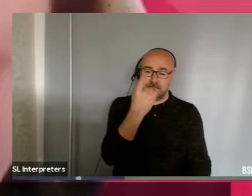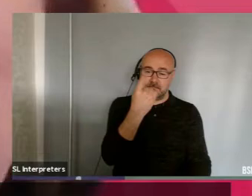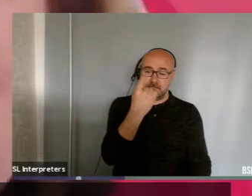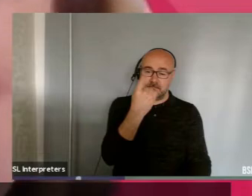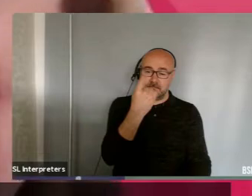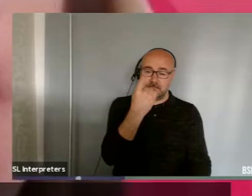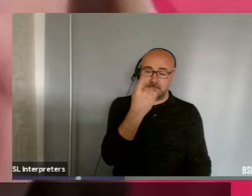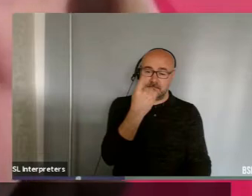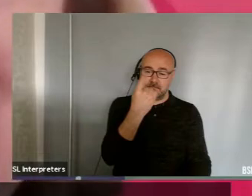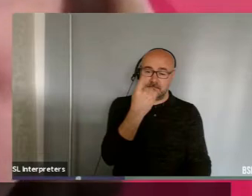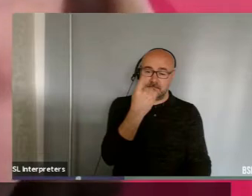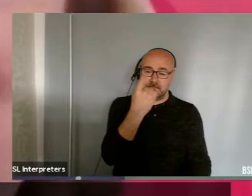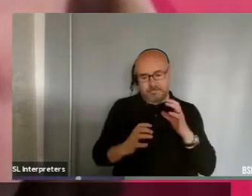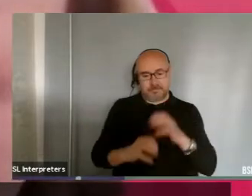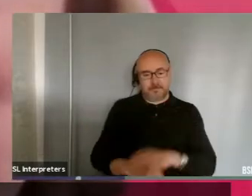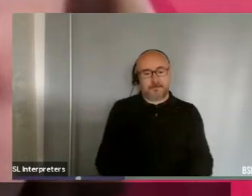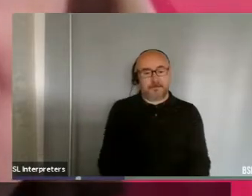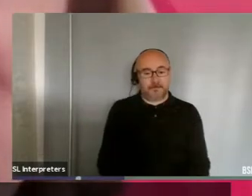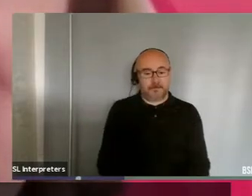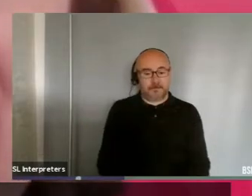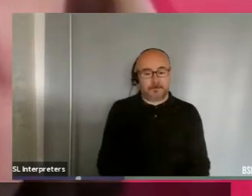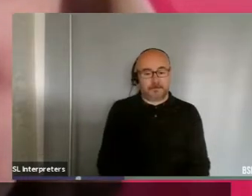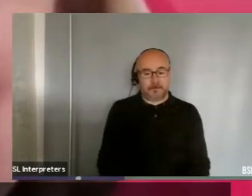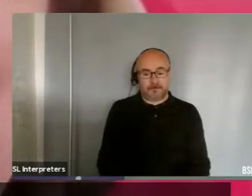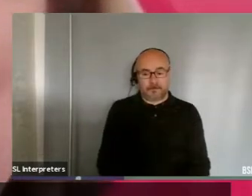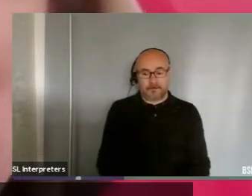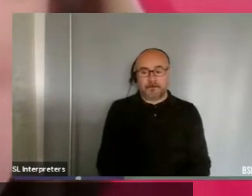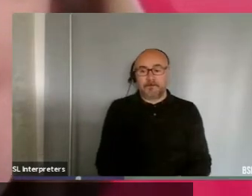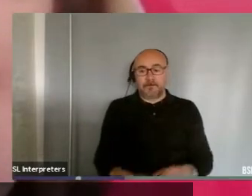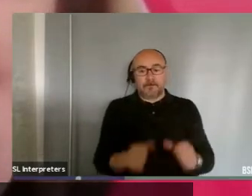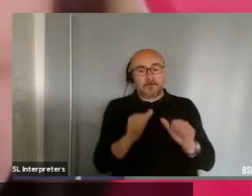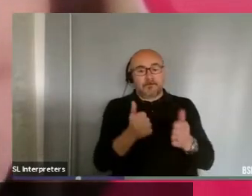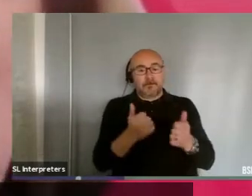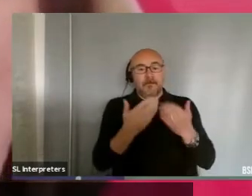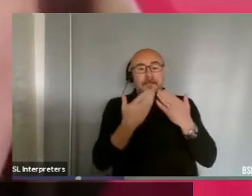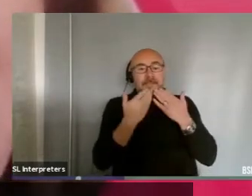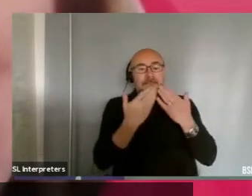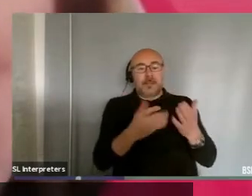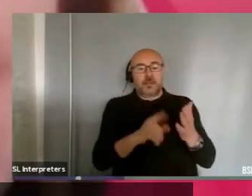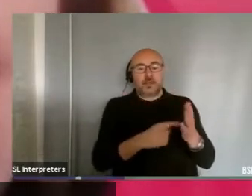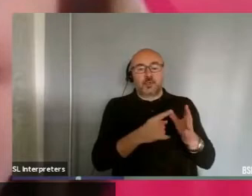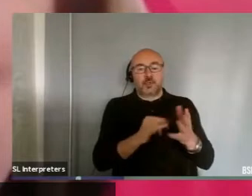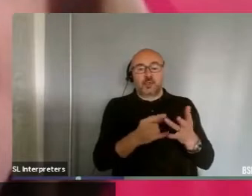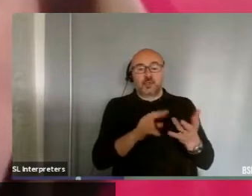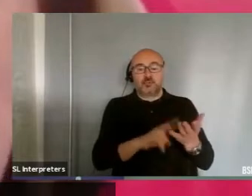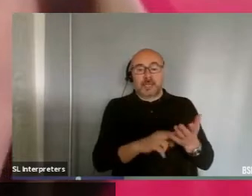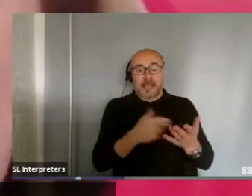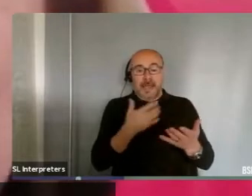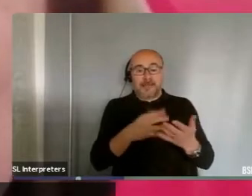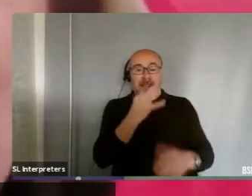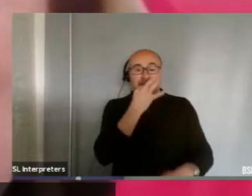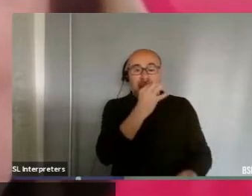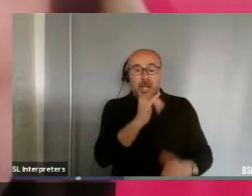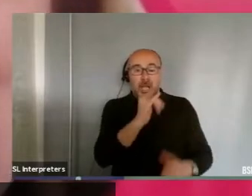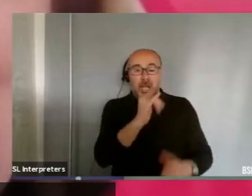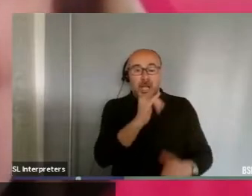Thanks, and thanks to Jason. When we asked him, he immediately said yes, he would love to do that, although he couldn't come. So I think